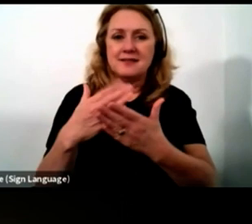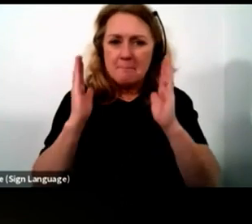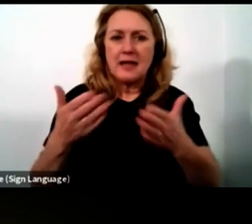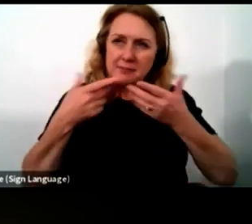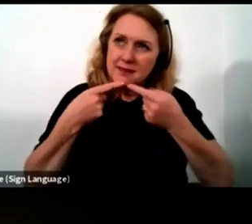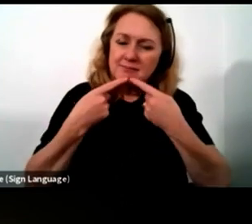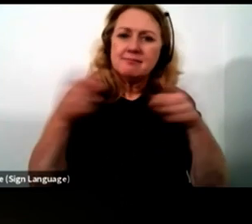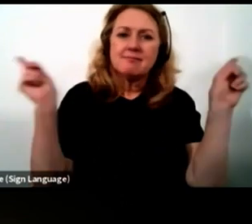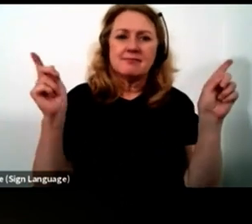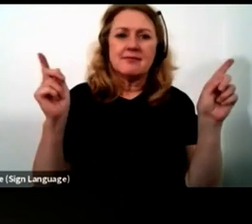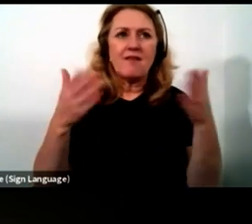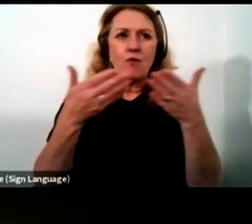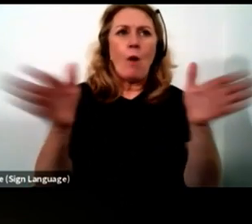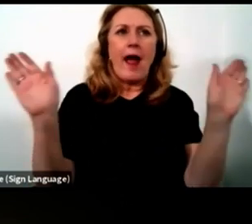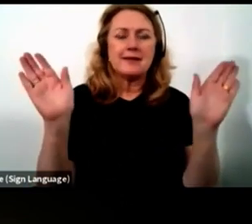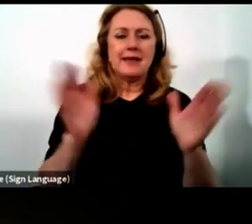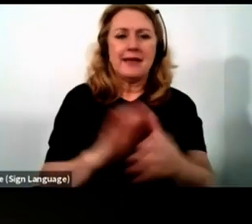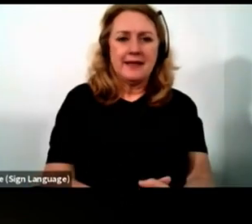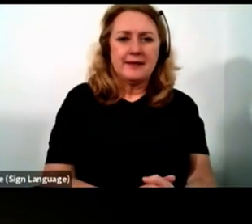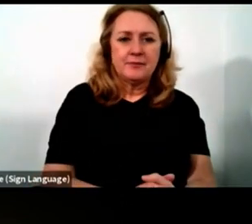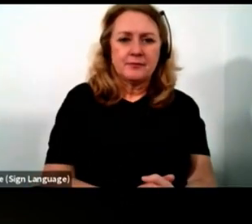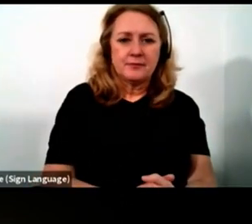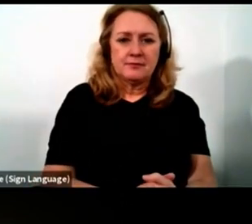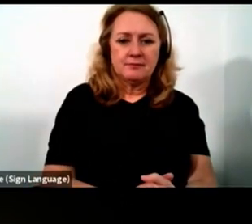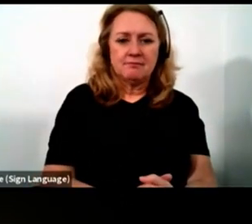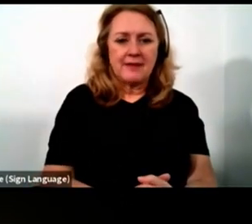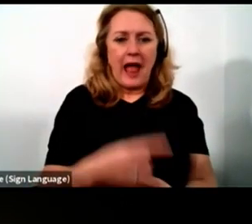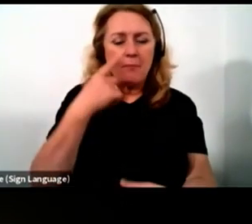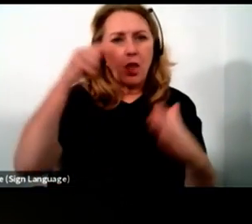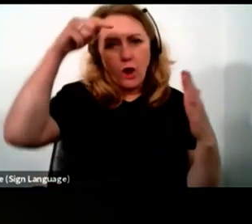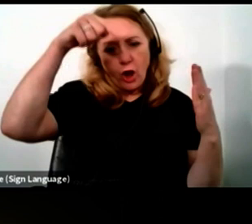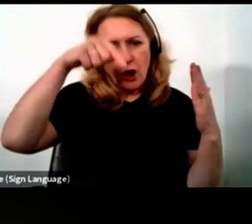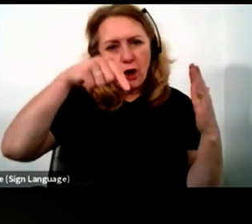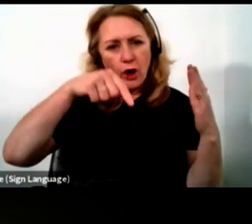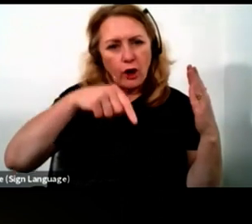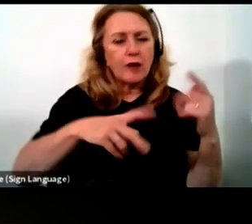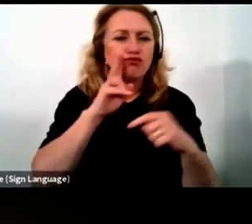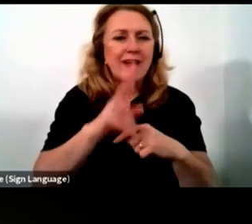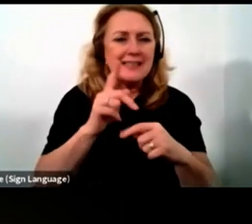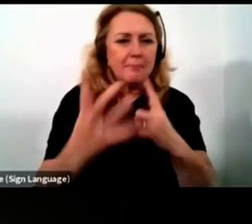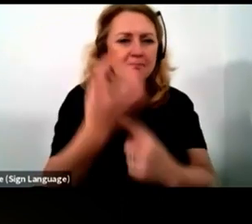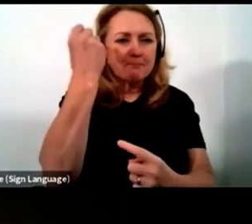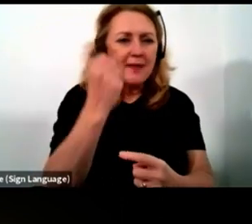as widely as we can. So I'm scrolling down and trying to see if I can find a question